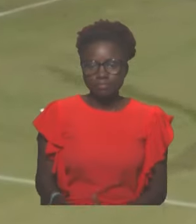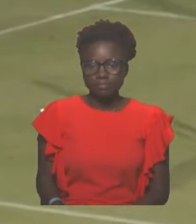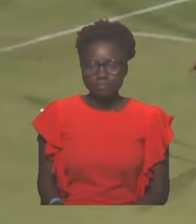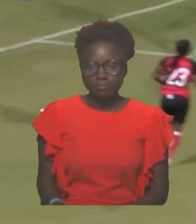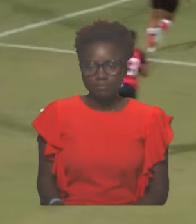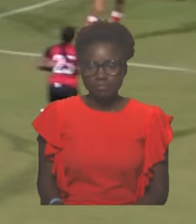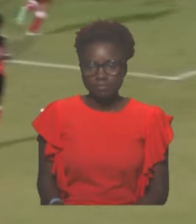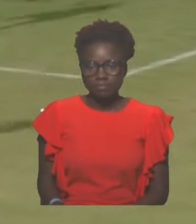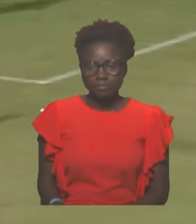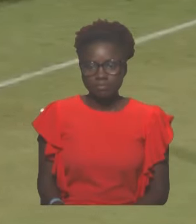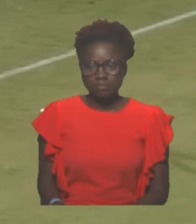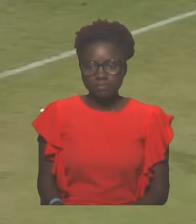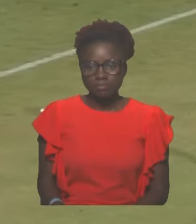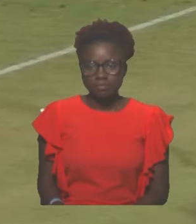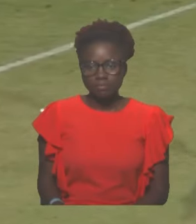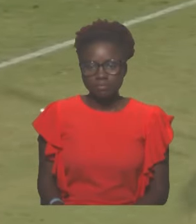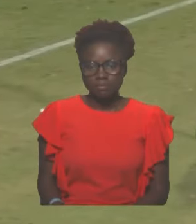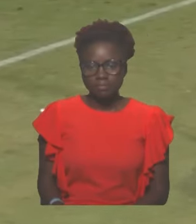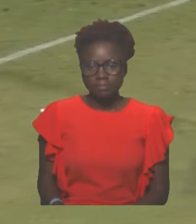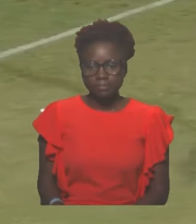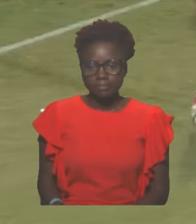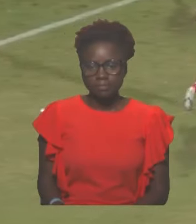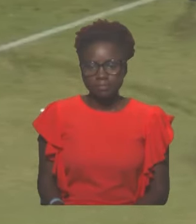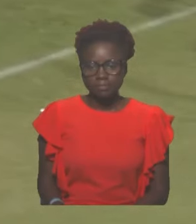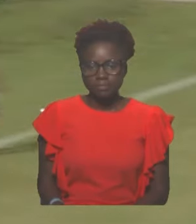found Tiffany Cameron, who struck the post.